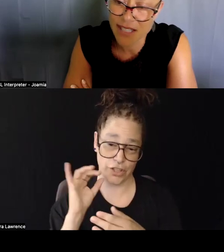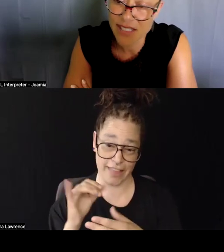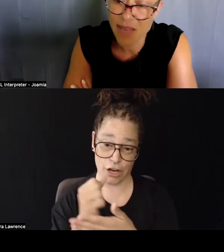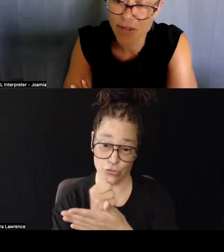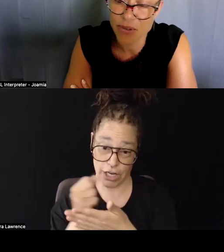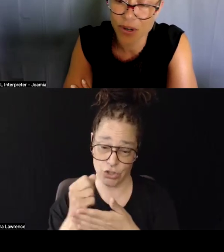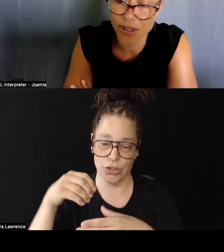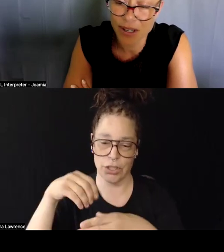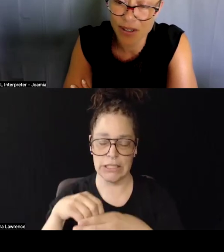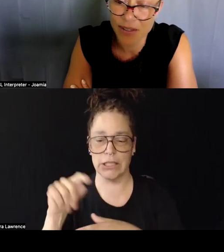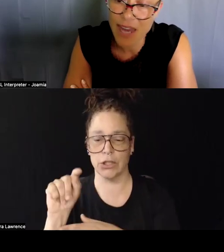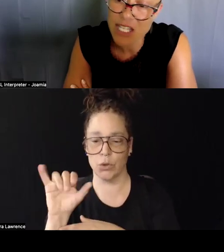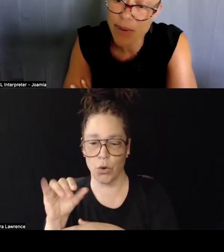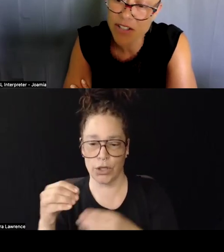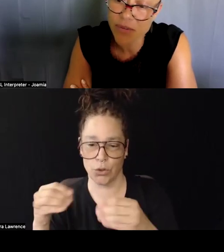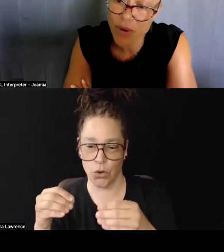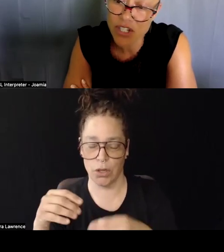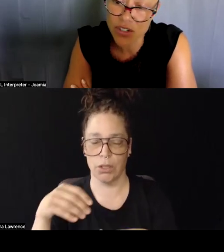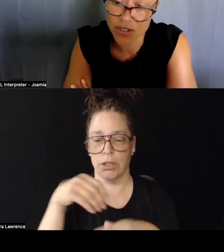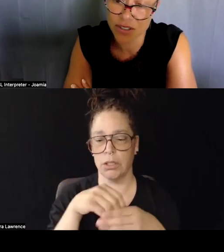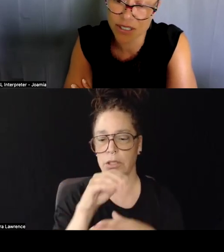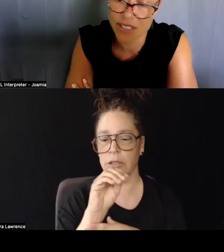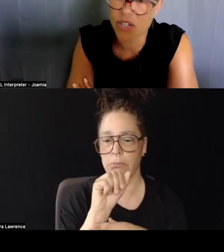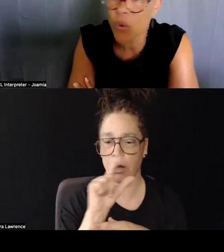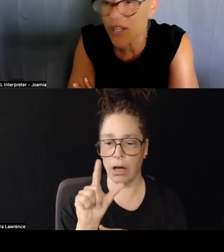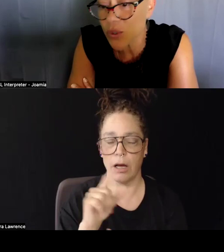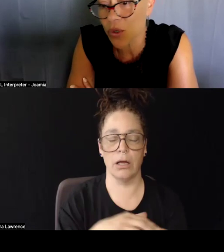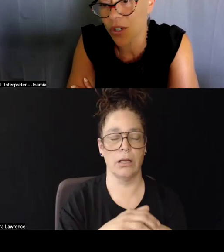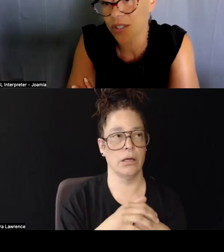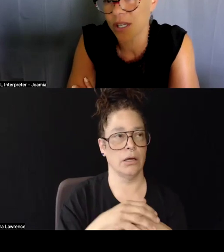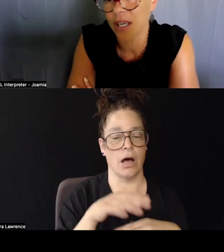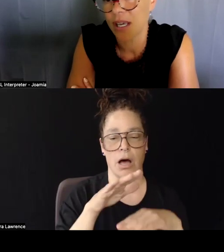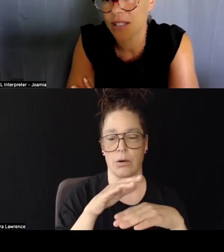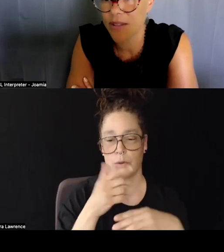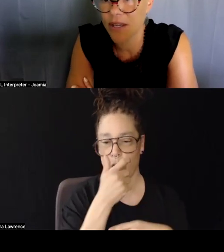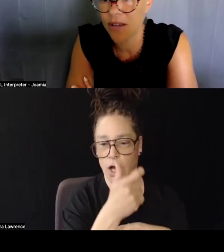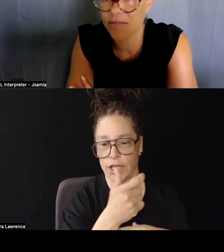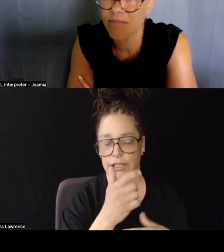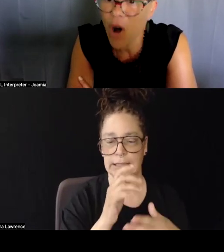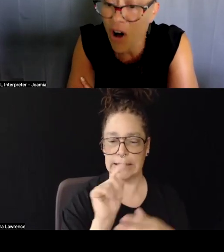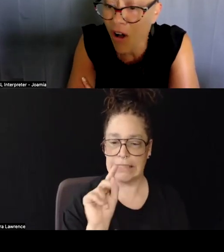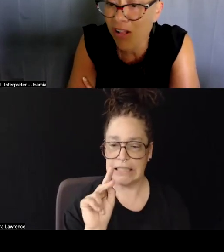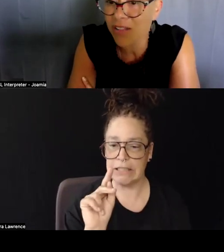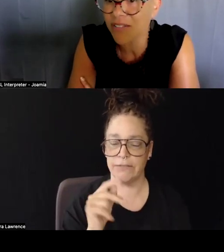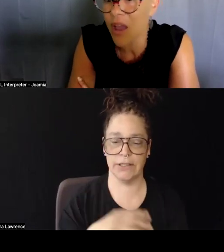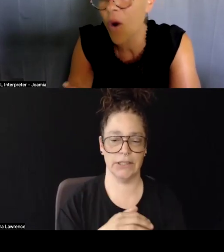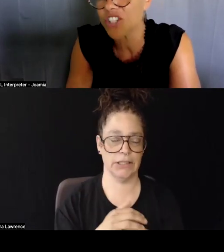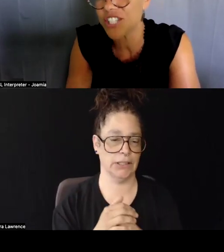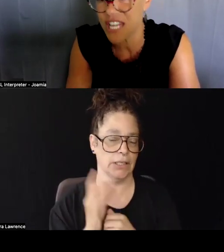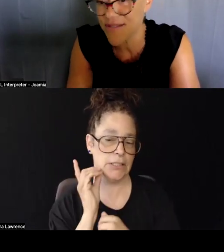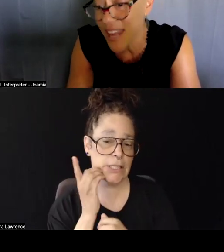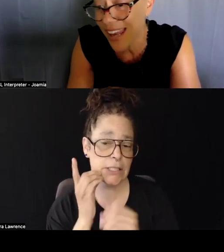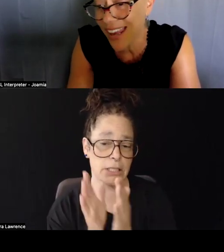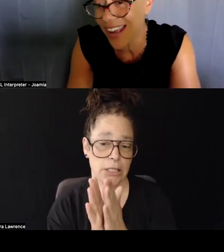And as I said before, that experience of erasure is in toy stores, it's in the mall, they